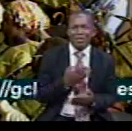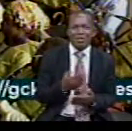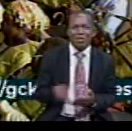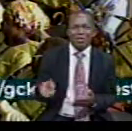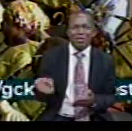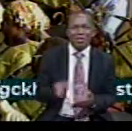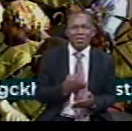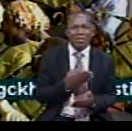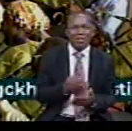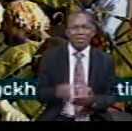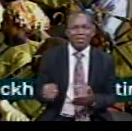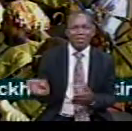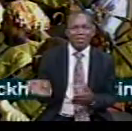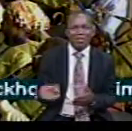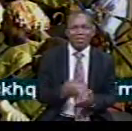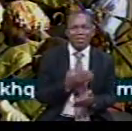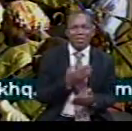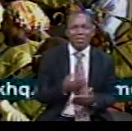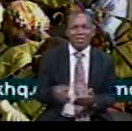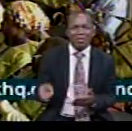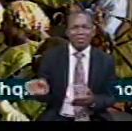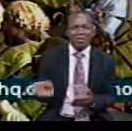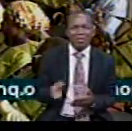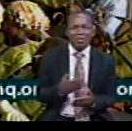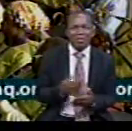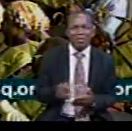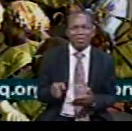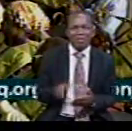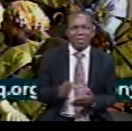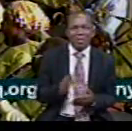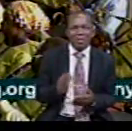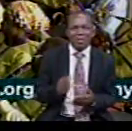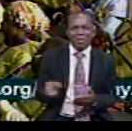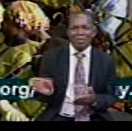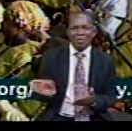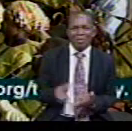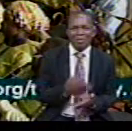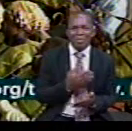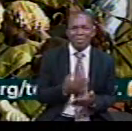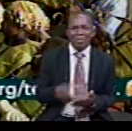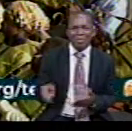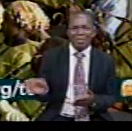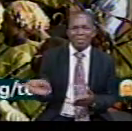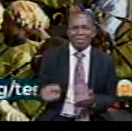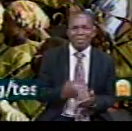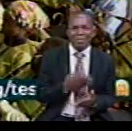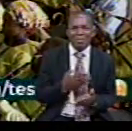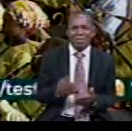Thank you.